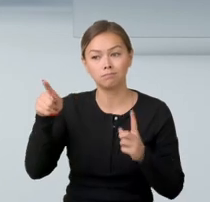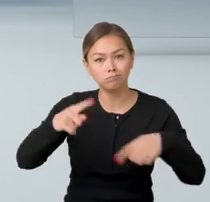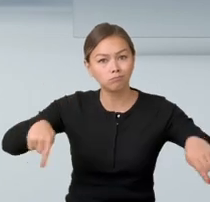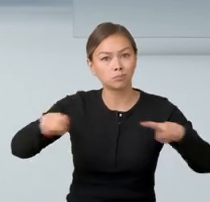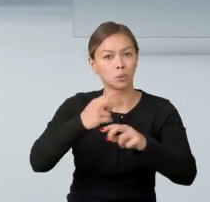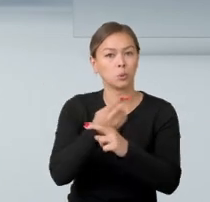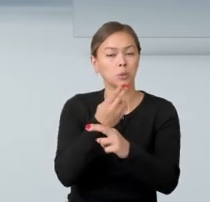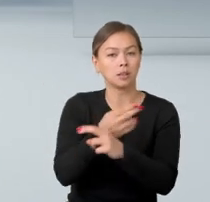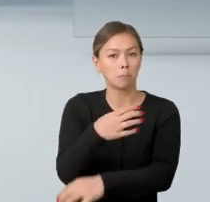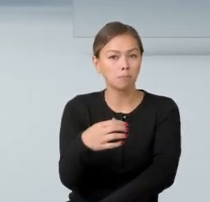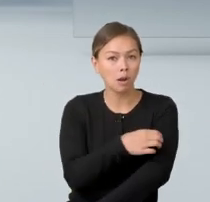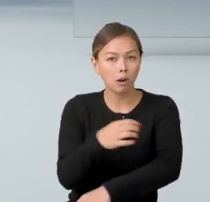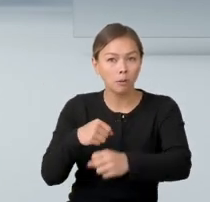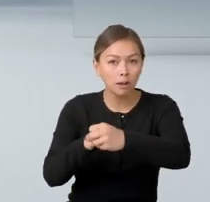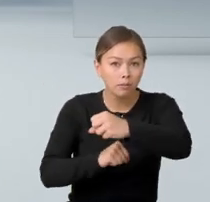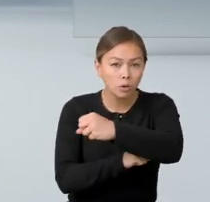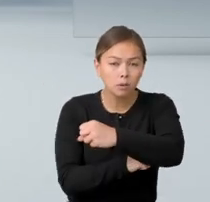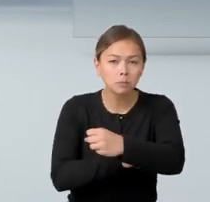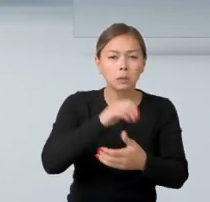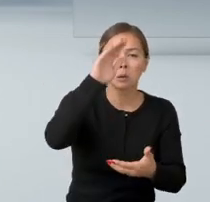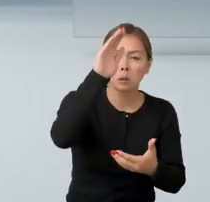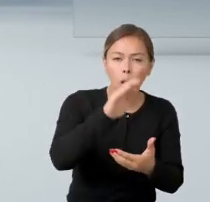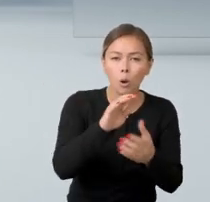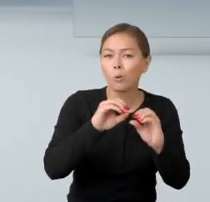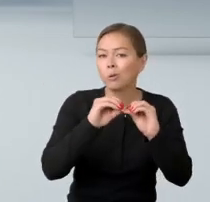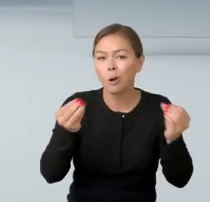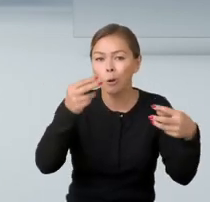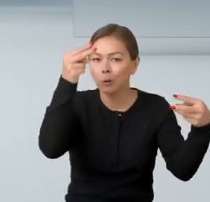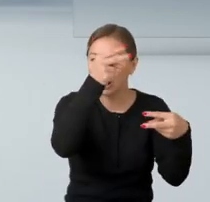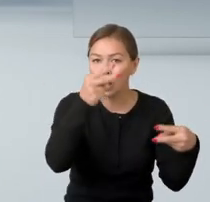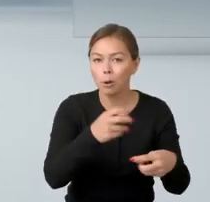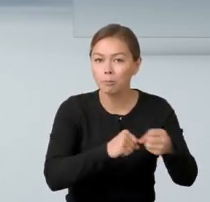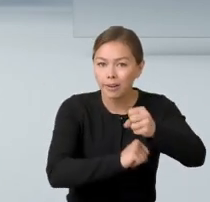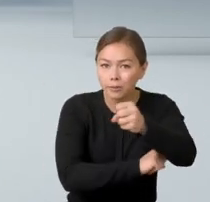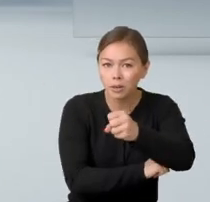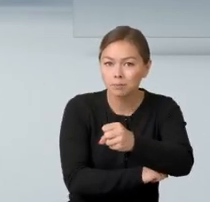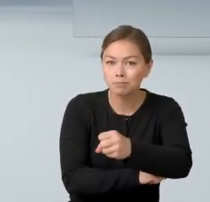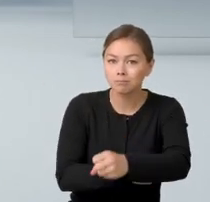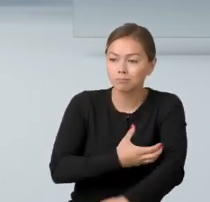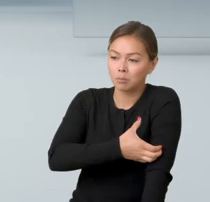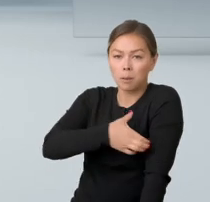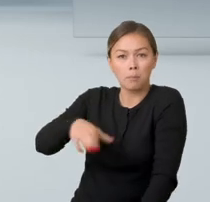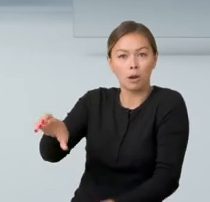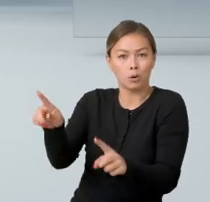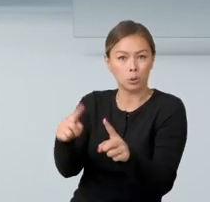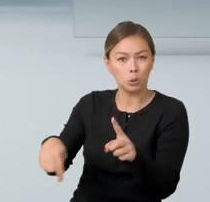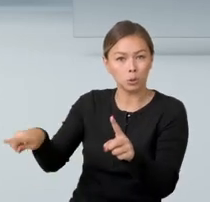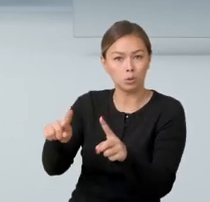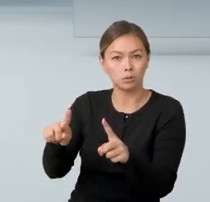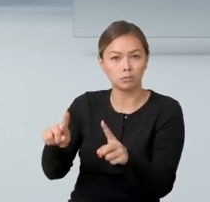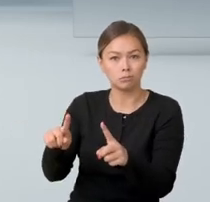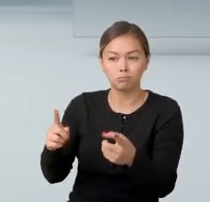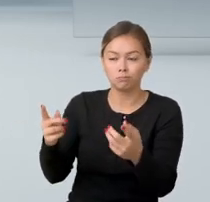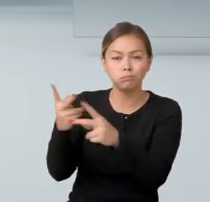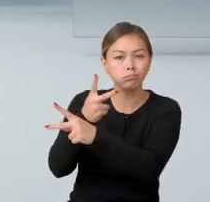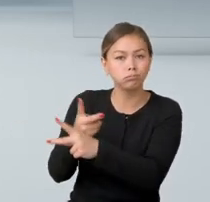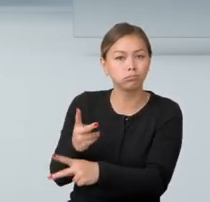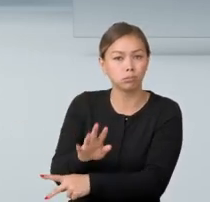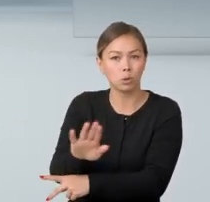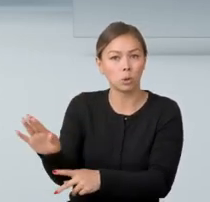because they and now I are using Power Platform this low code no code platform that enables us to